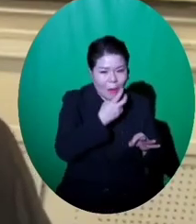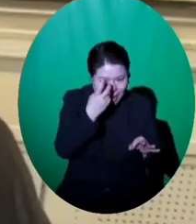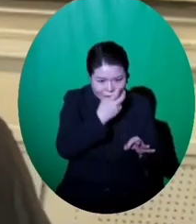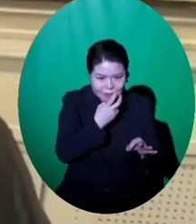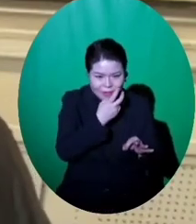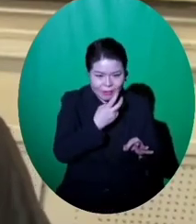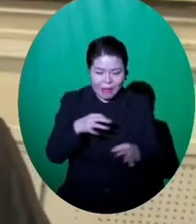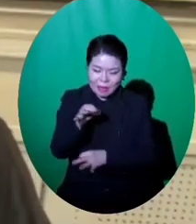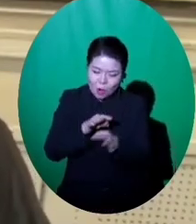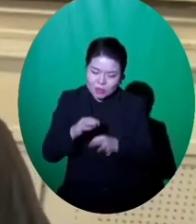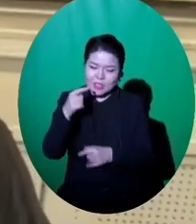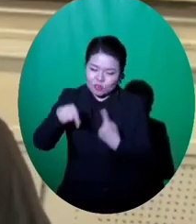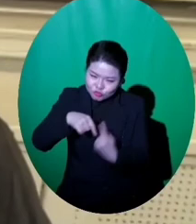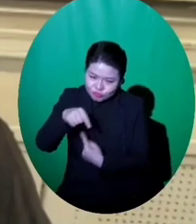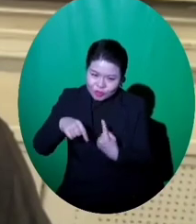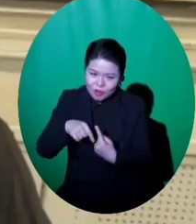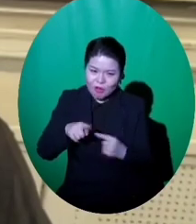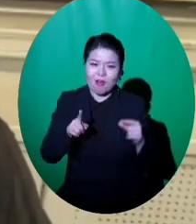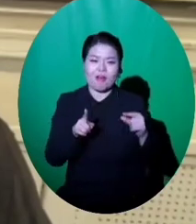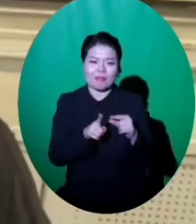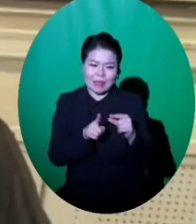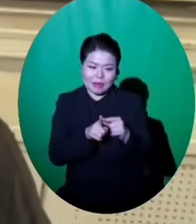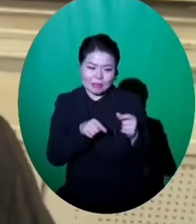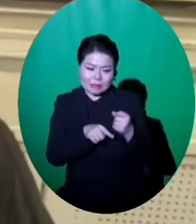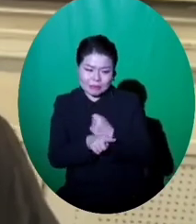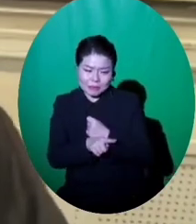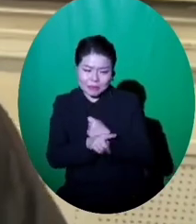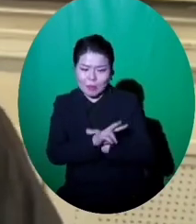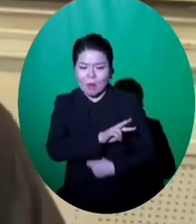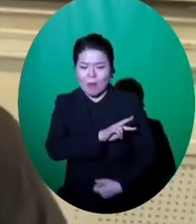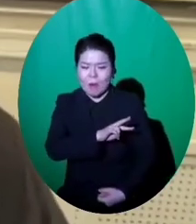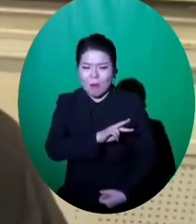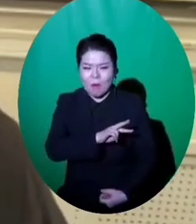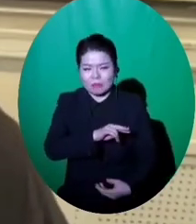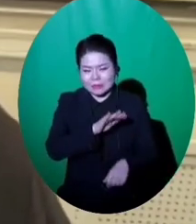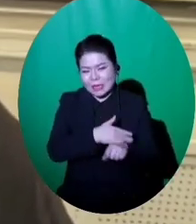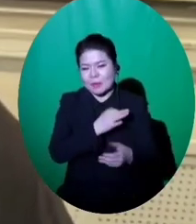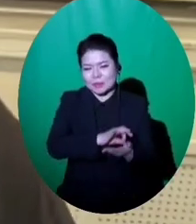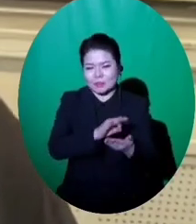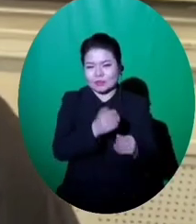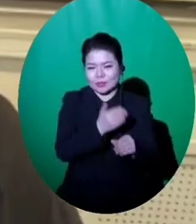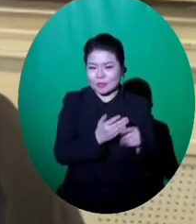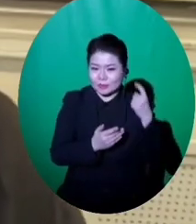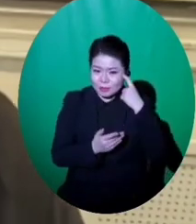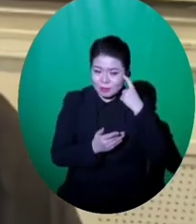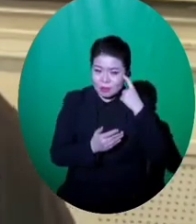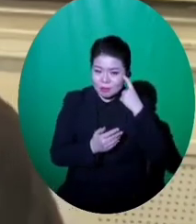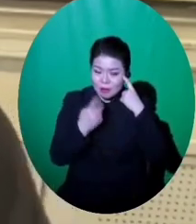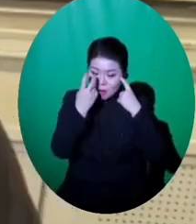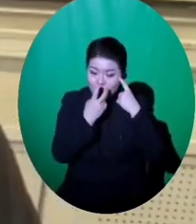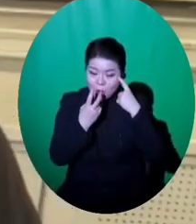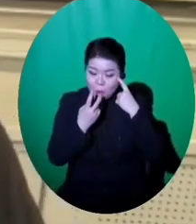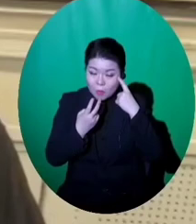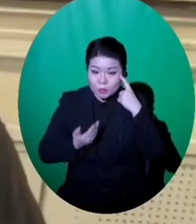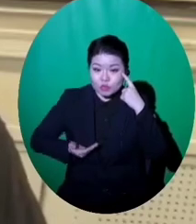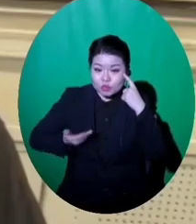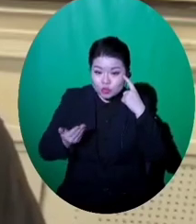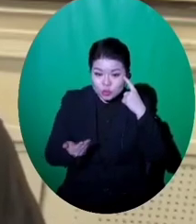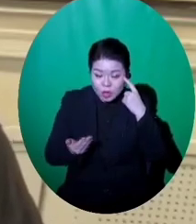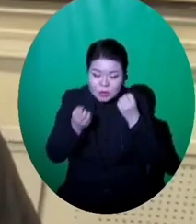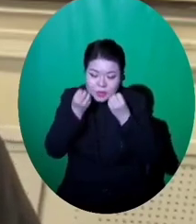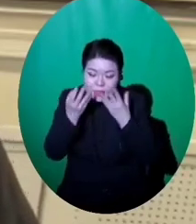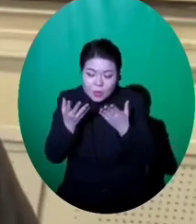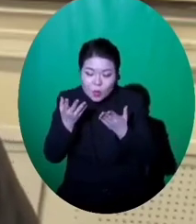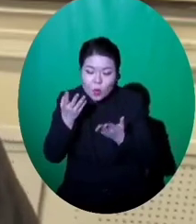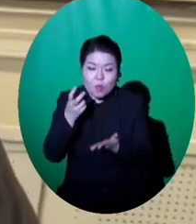It should be a language of... So what care offers is a language that we're familiar with. We